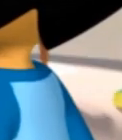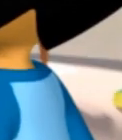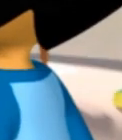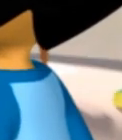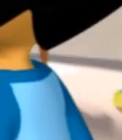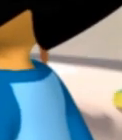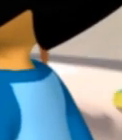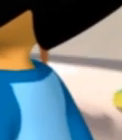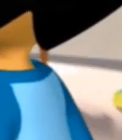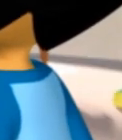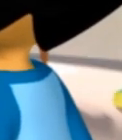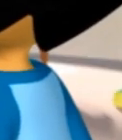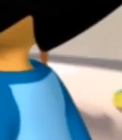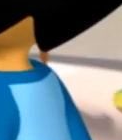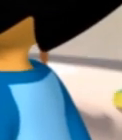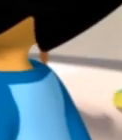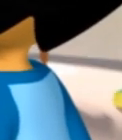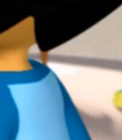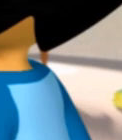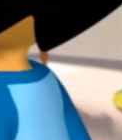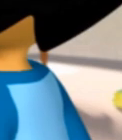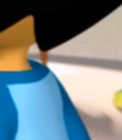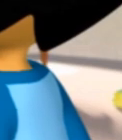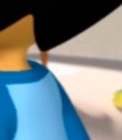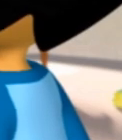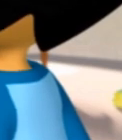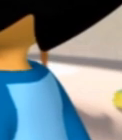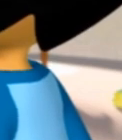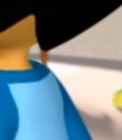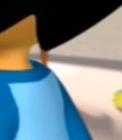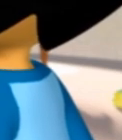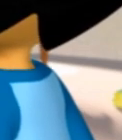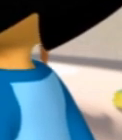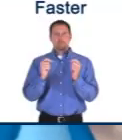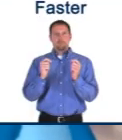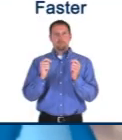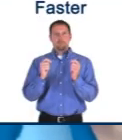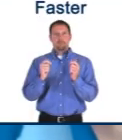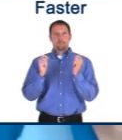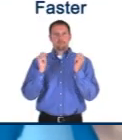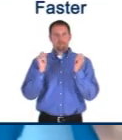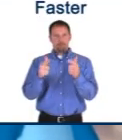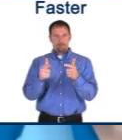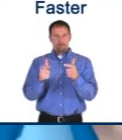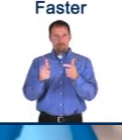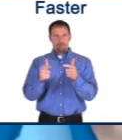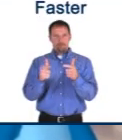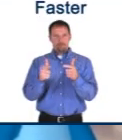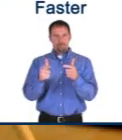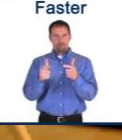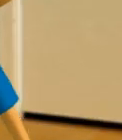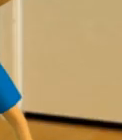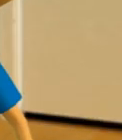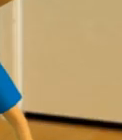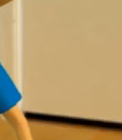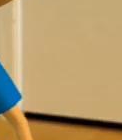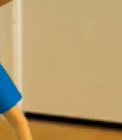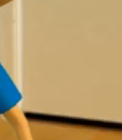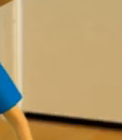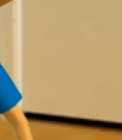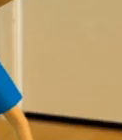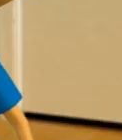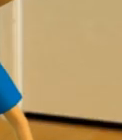apples and oats every day, so she's nice and strong. She can run way faster than your car. I